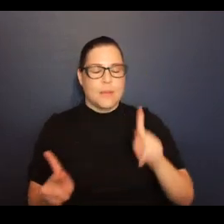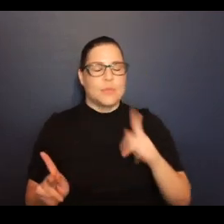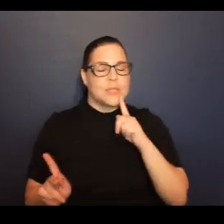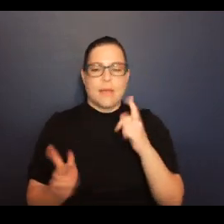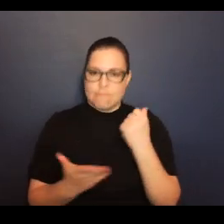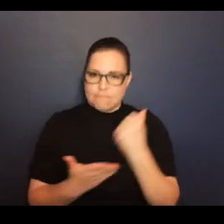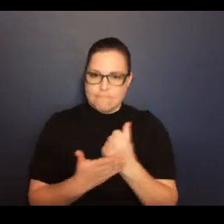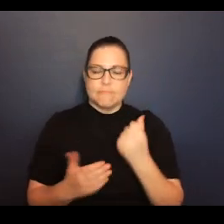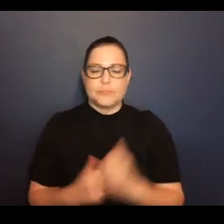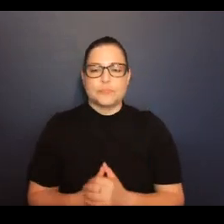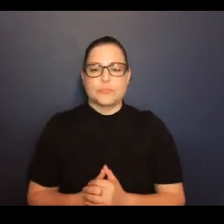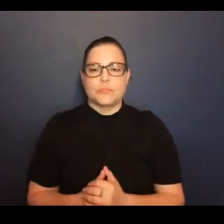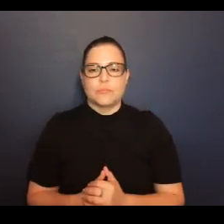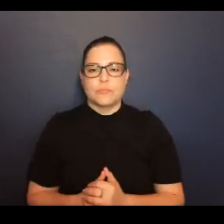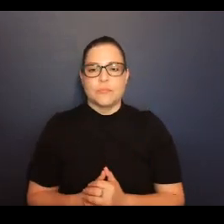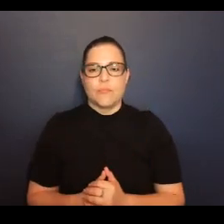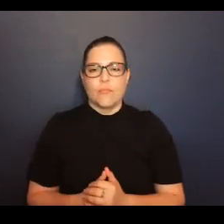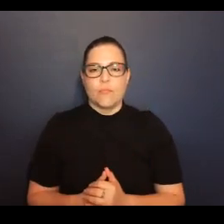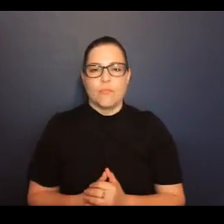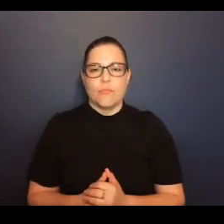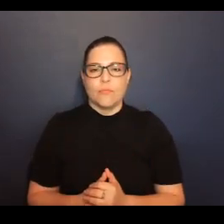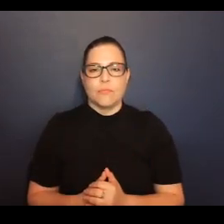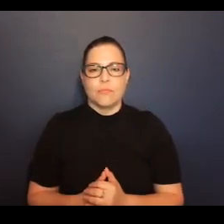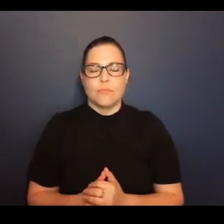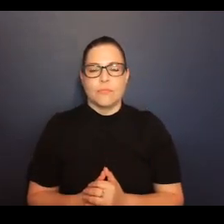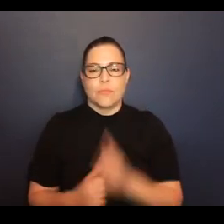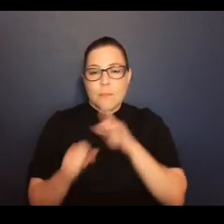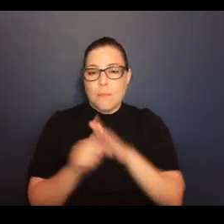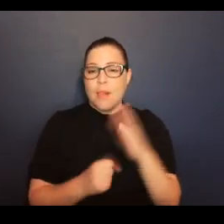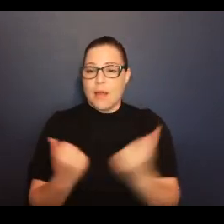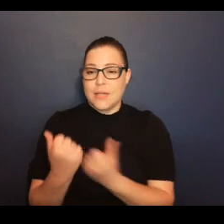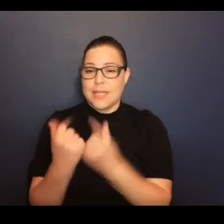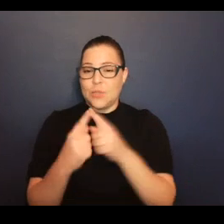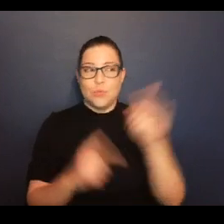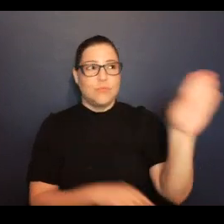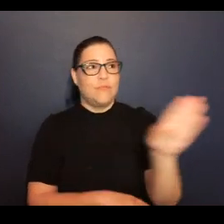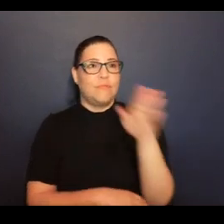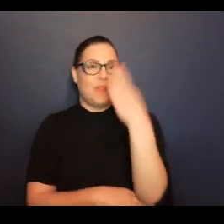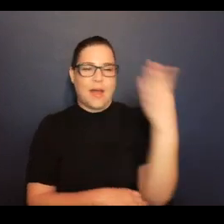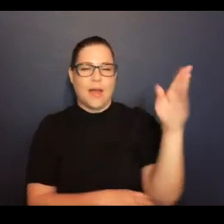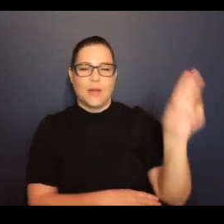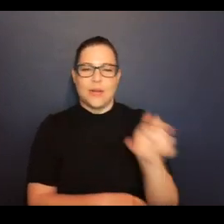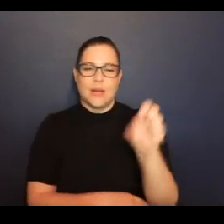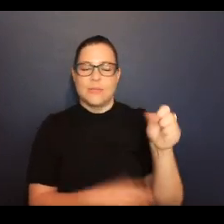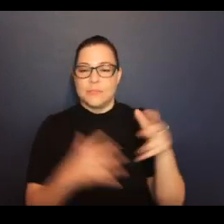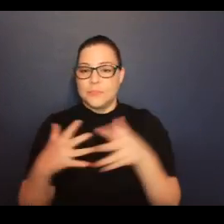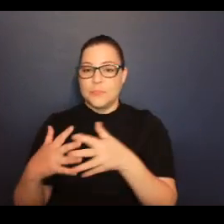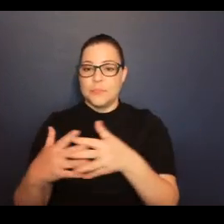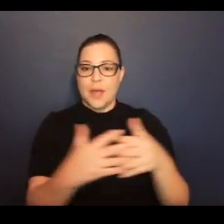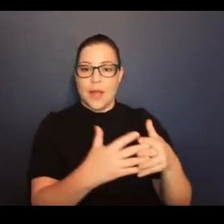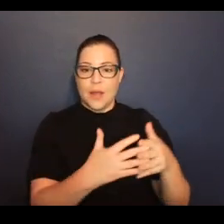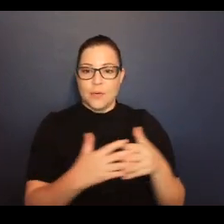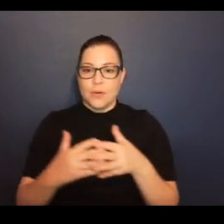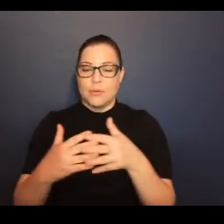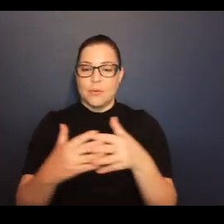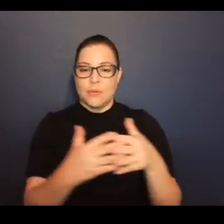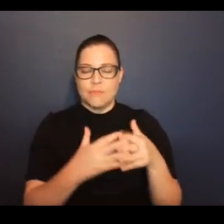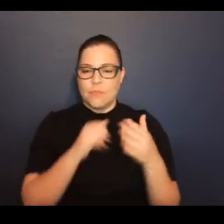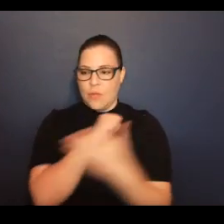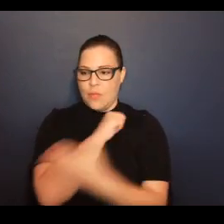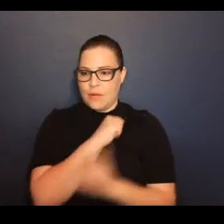amen. Amen. I pledge allegiance to the flag of the United States of America, to the